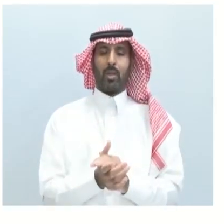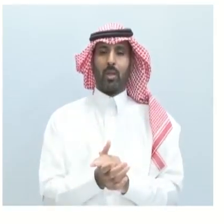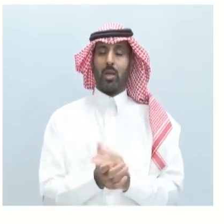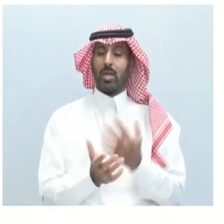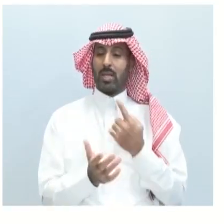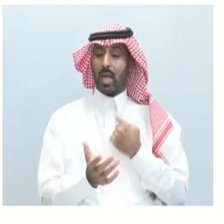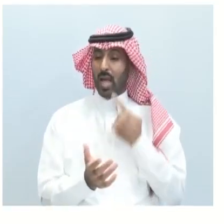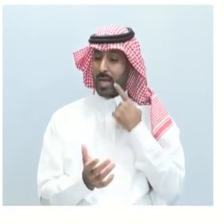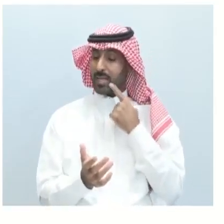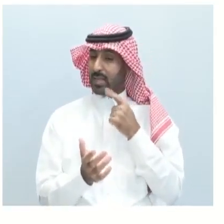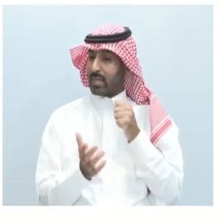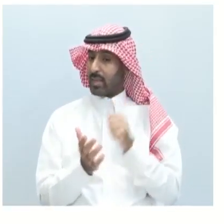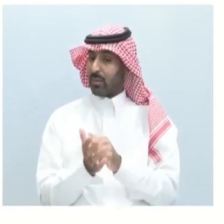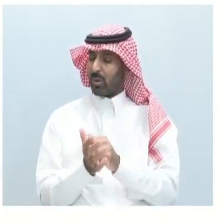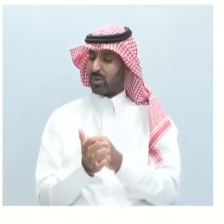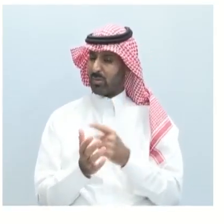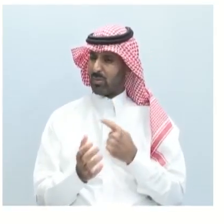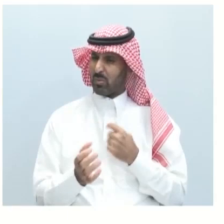homesickness,